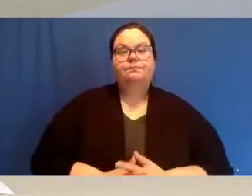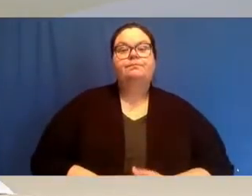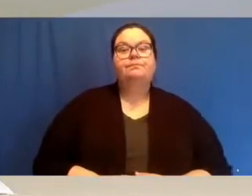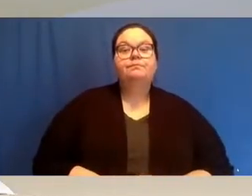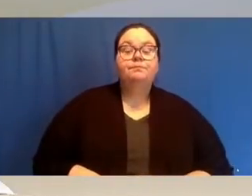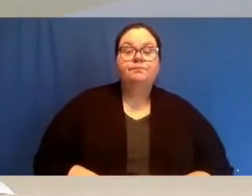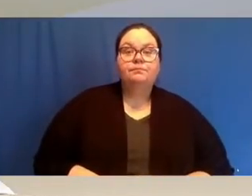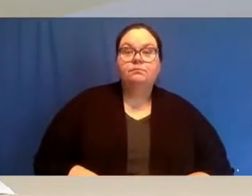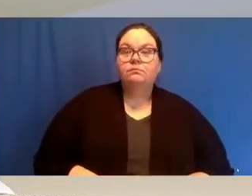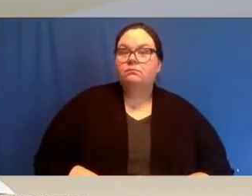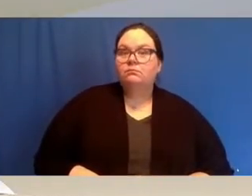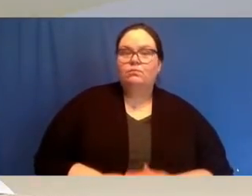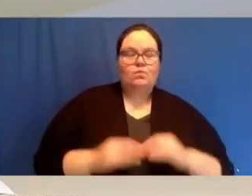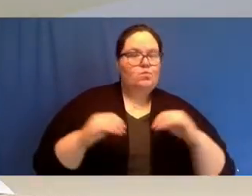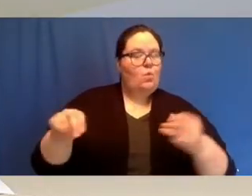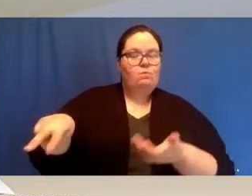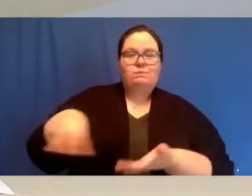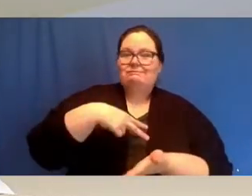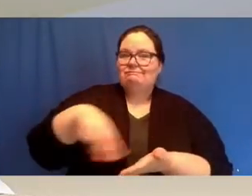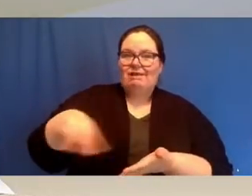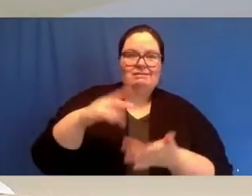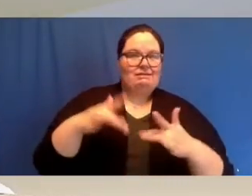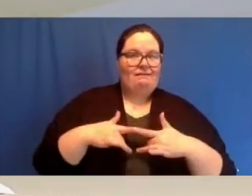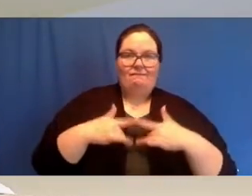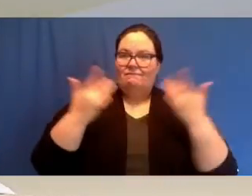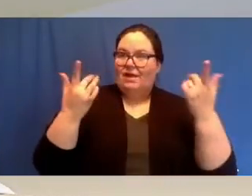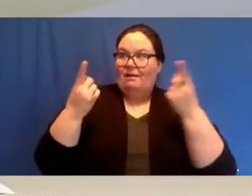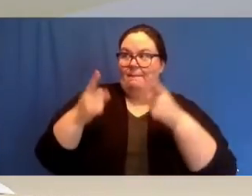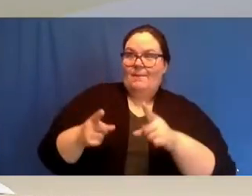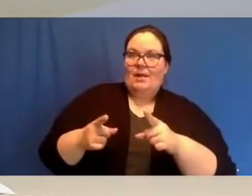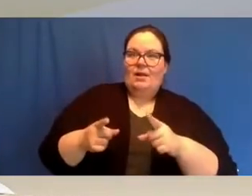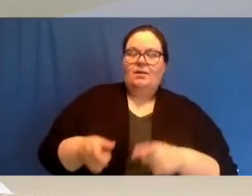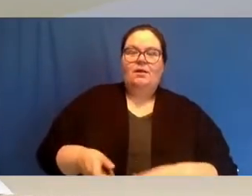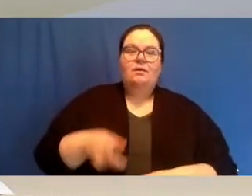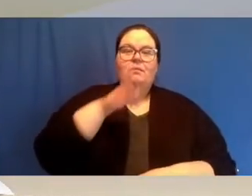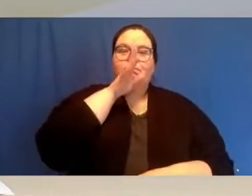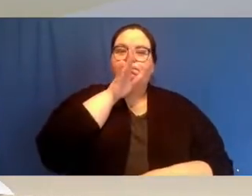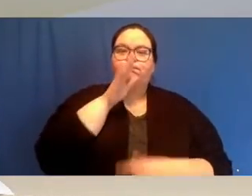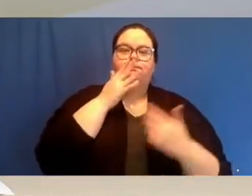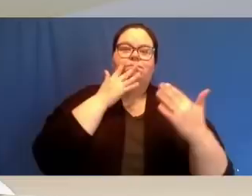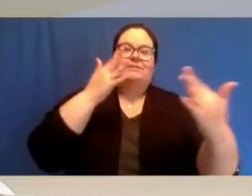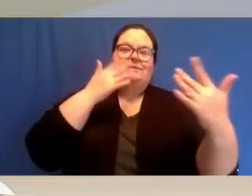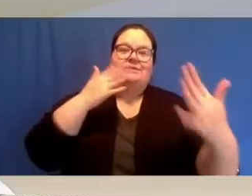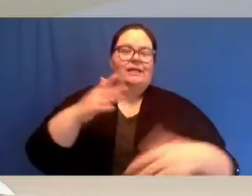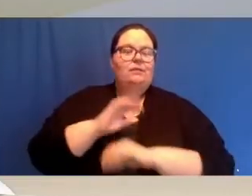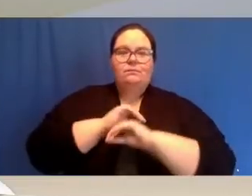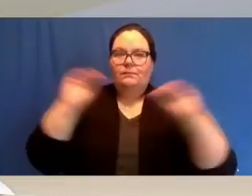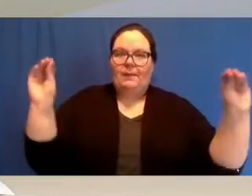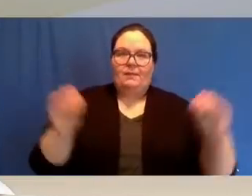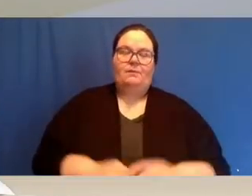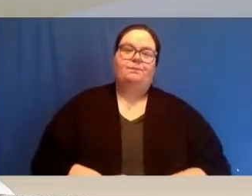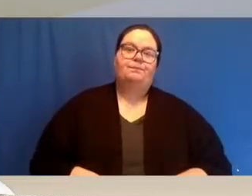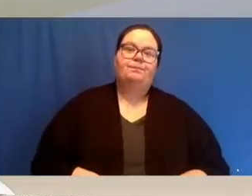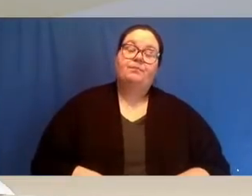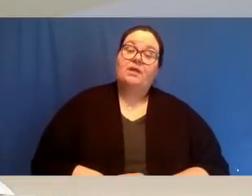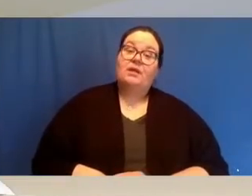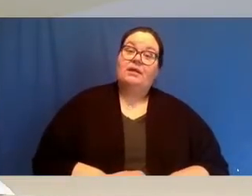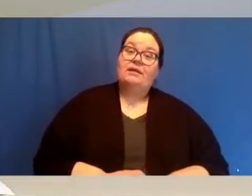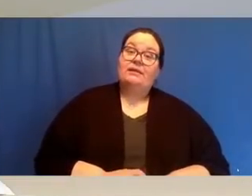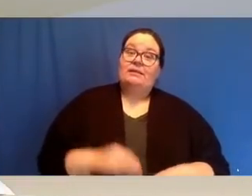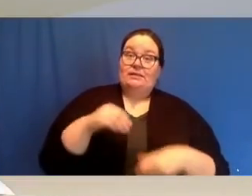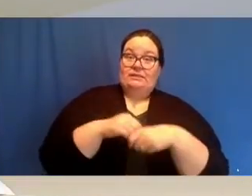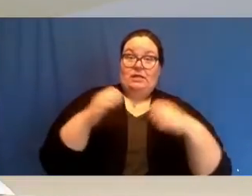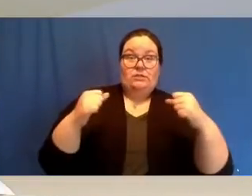There is to be no dancing at any event, and karaoke is not permitted. All indoor sport